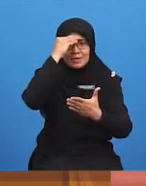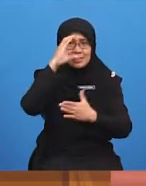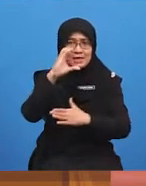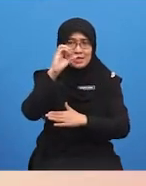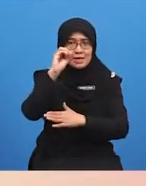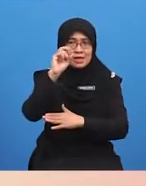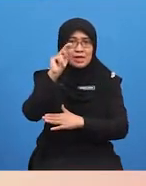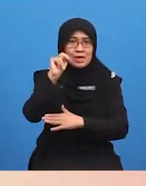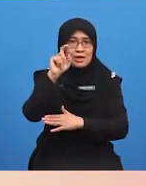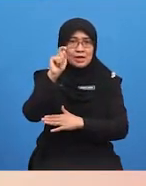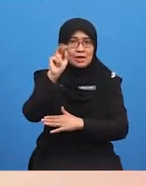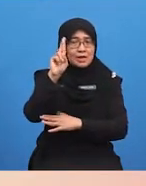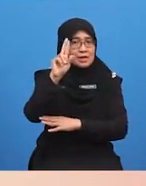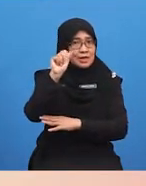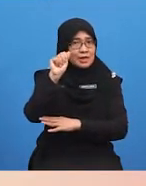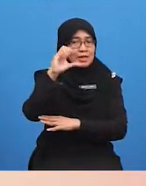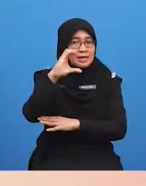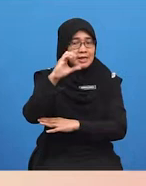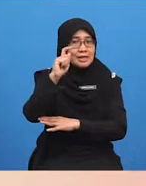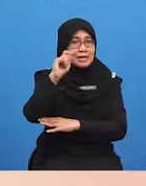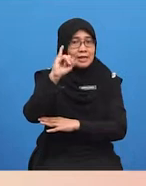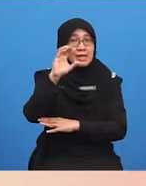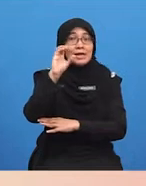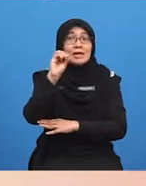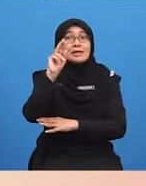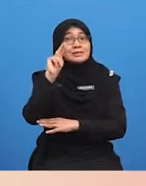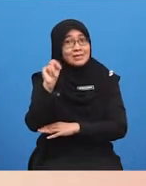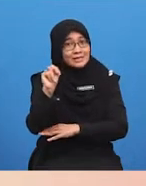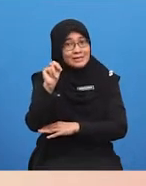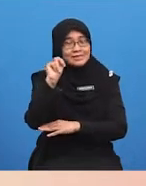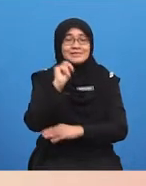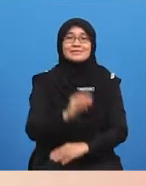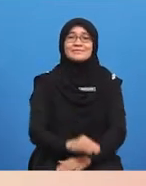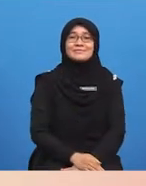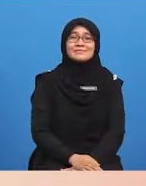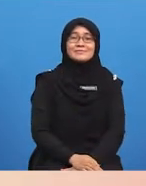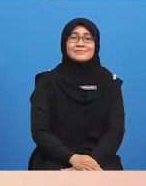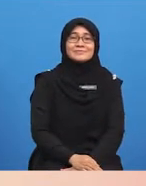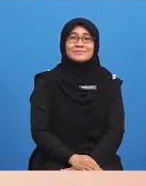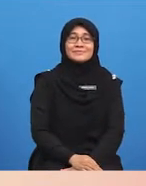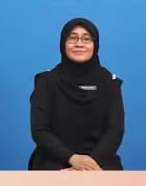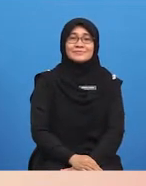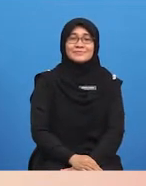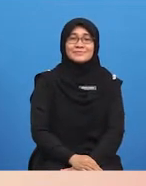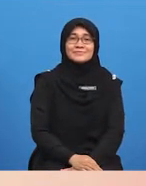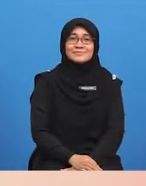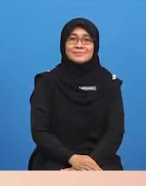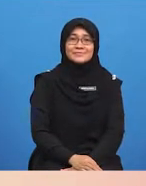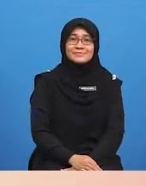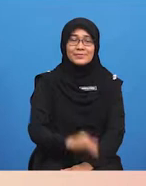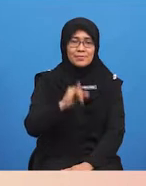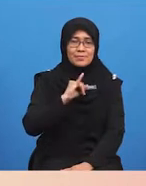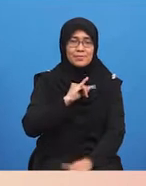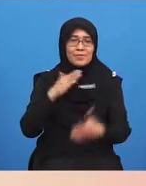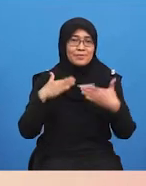sentences. Thank you, Miss Hazrin. I learned so many things today in this lesson. I am